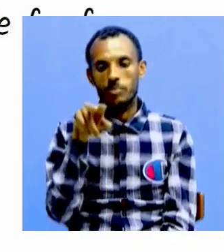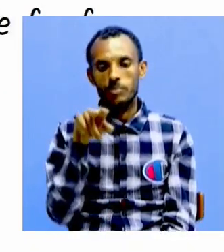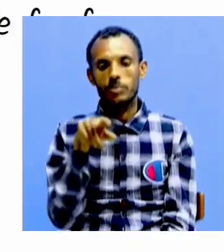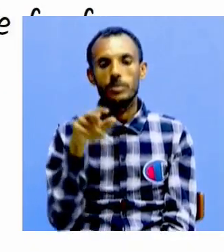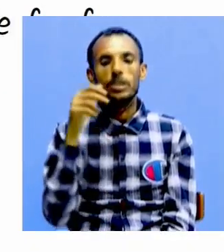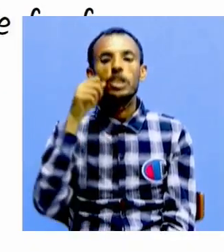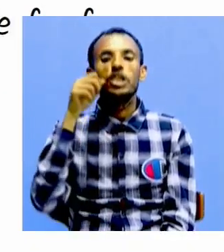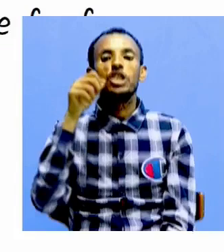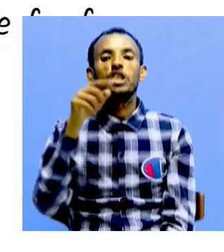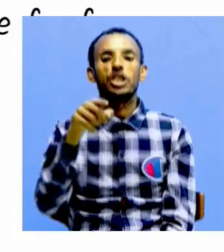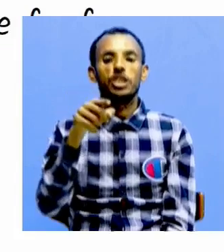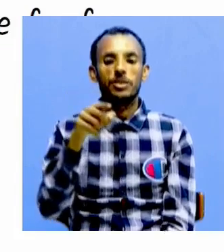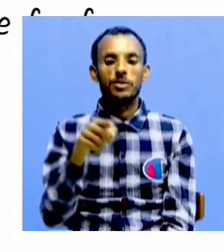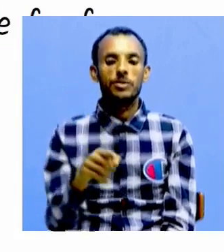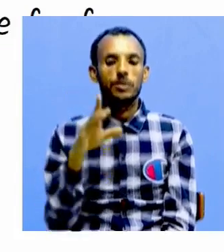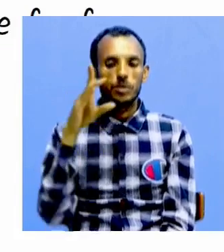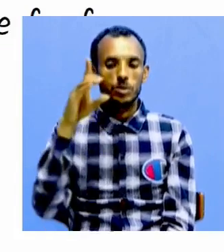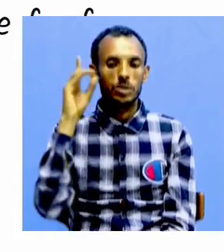she would